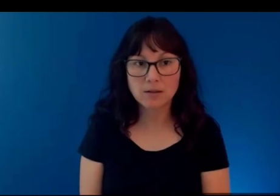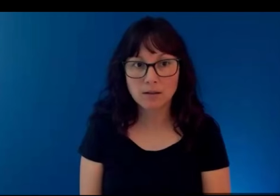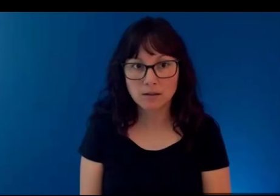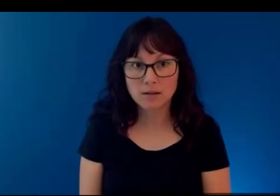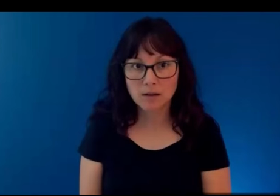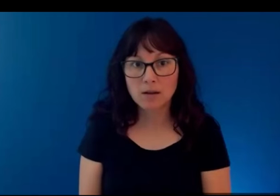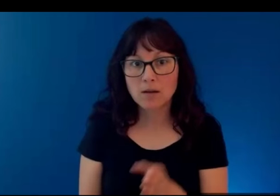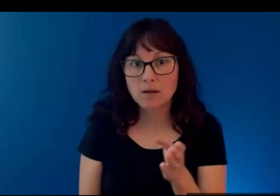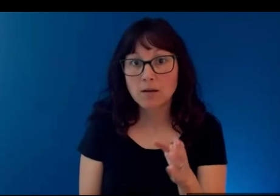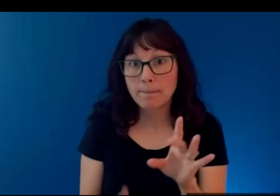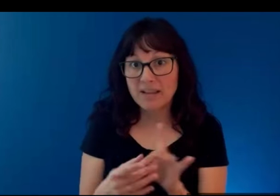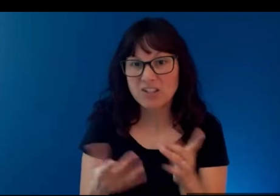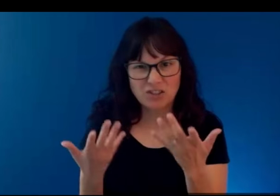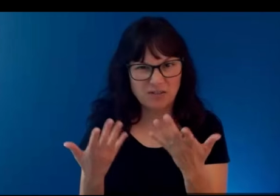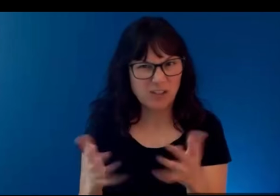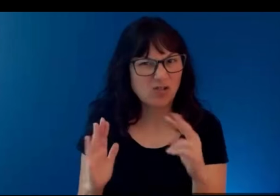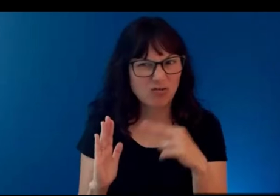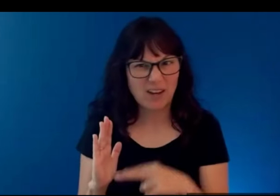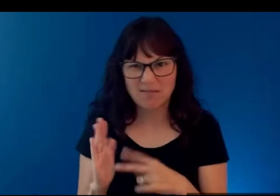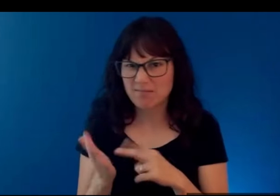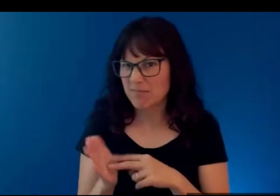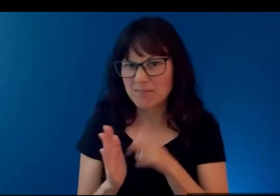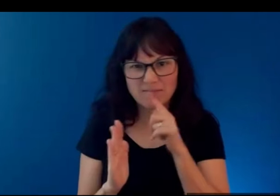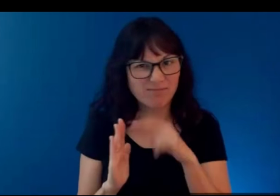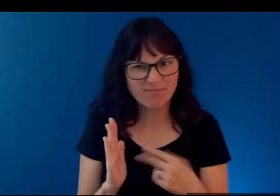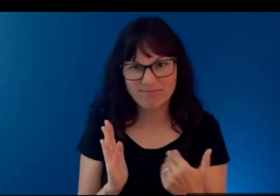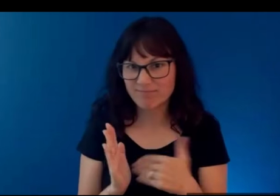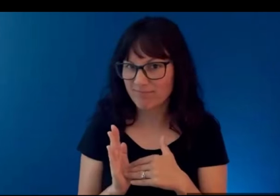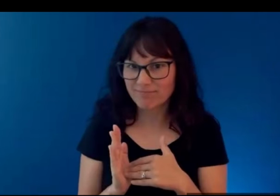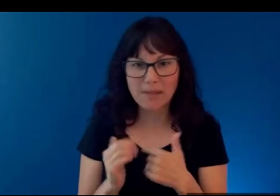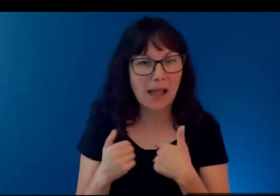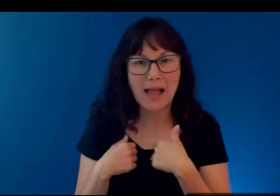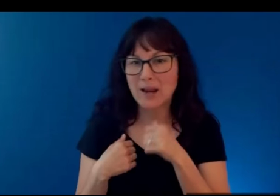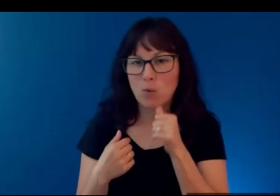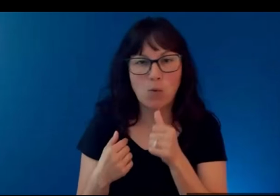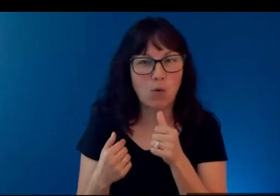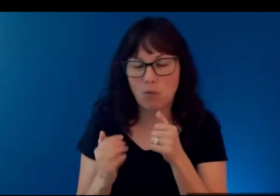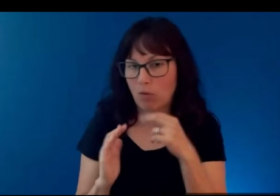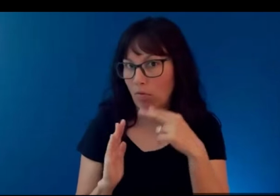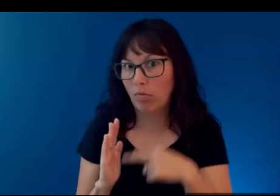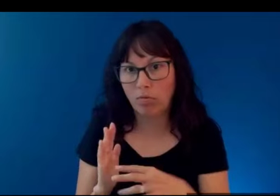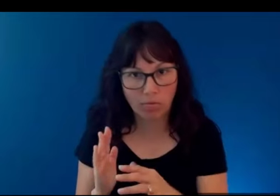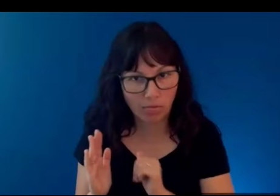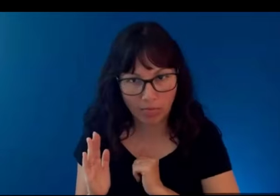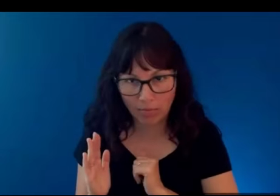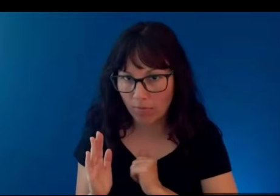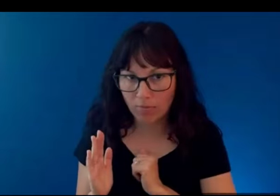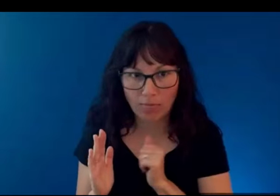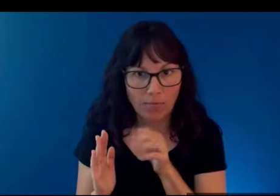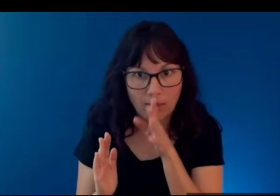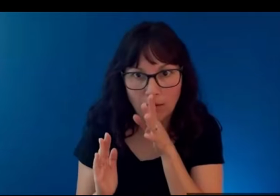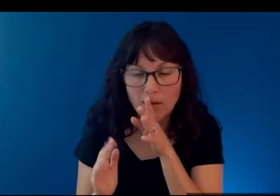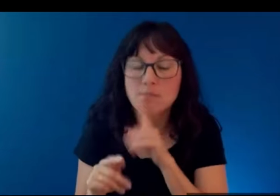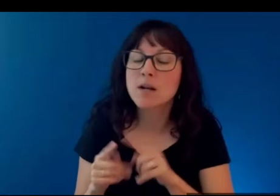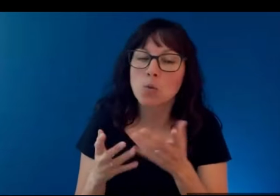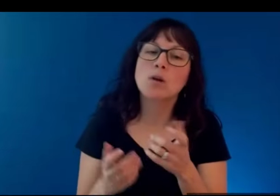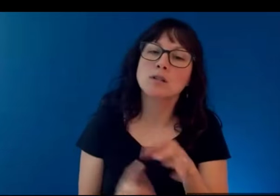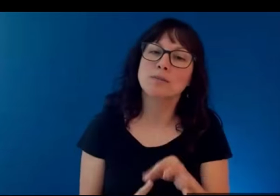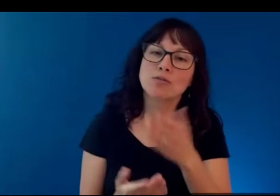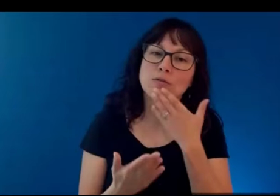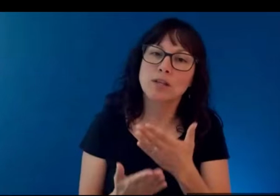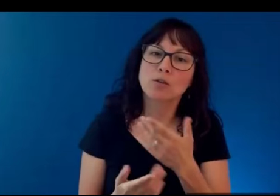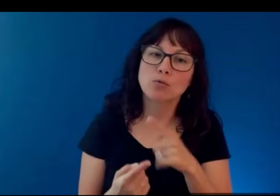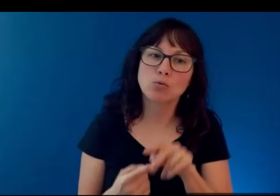This message was read to you, so you don't have to read it again. I'm not going to take time to read it. But I do want to give a special thank you